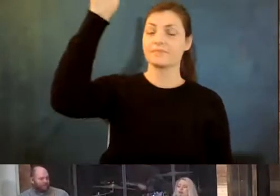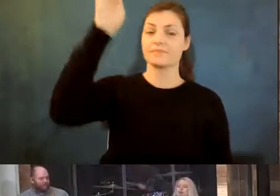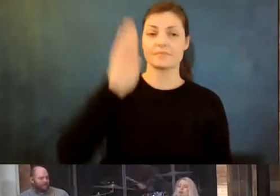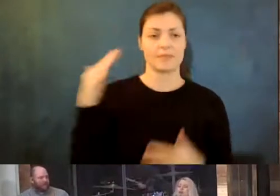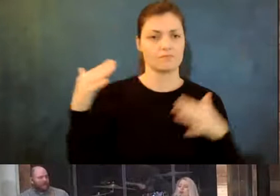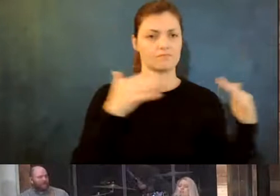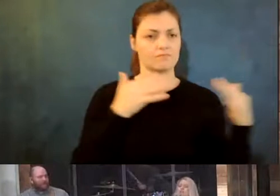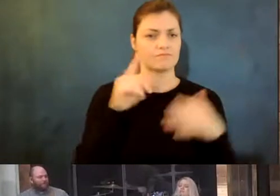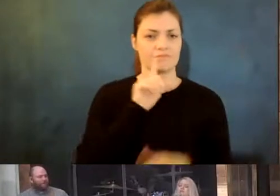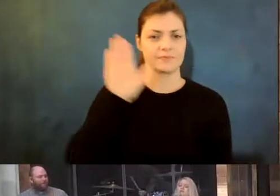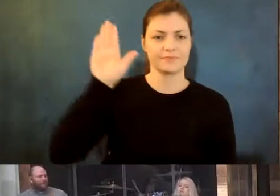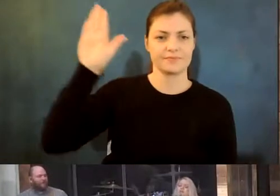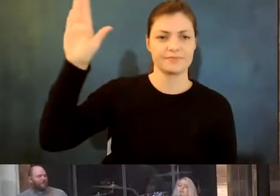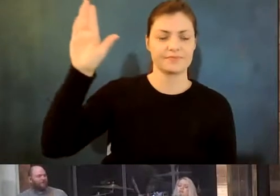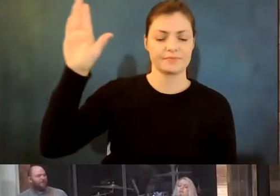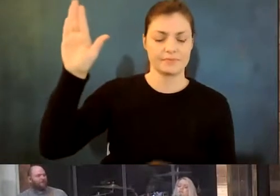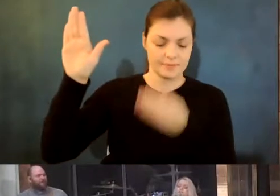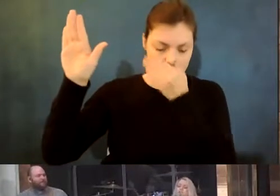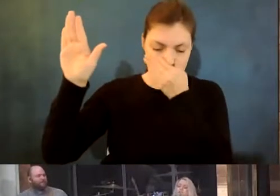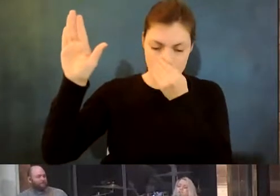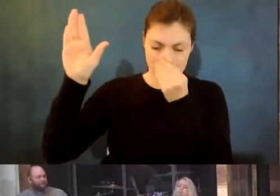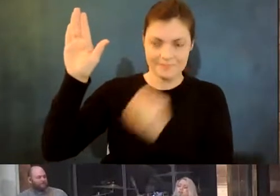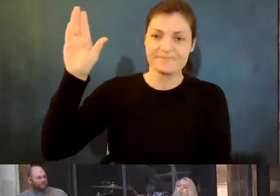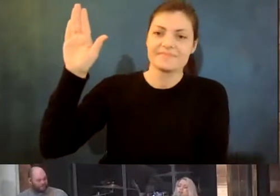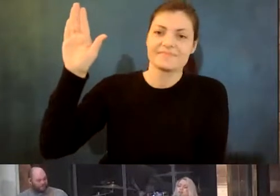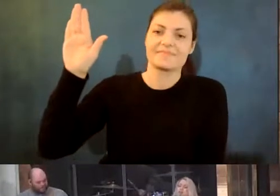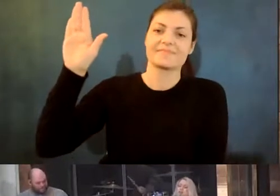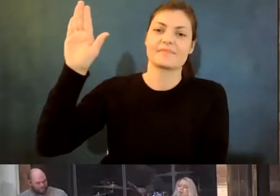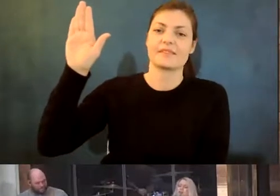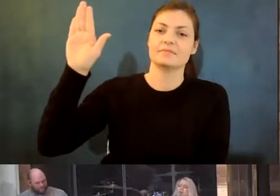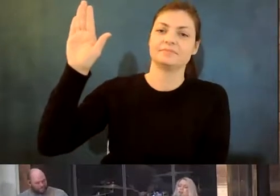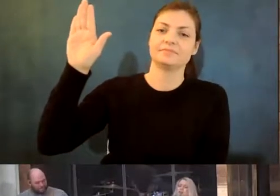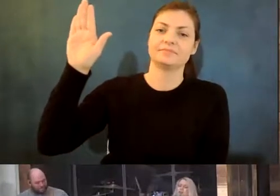Oh God, the battle belongs to you.